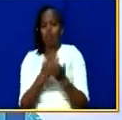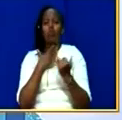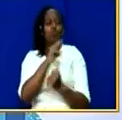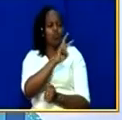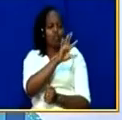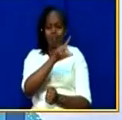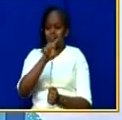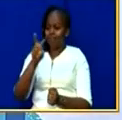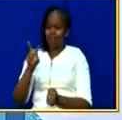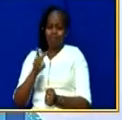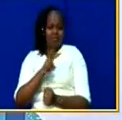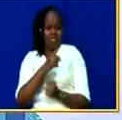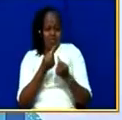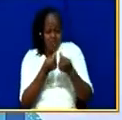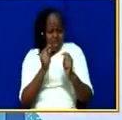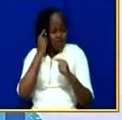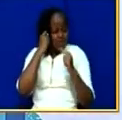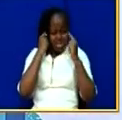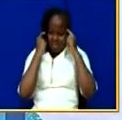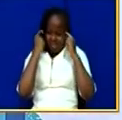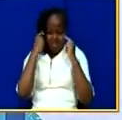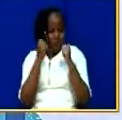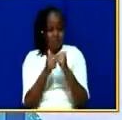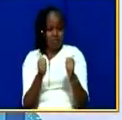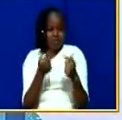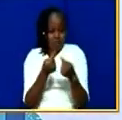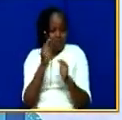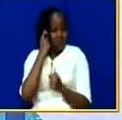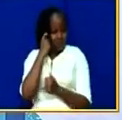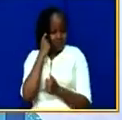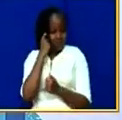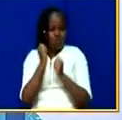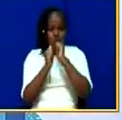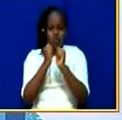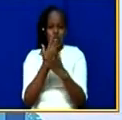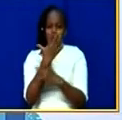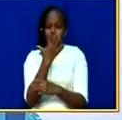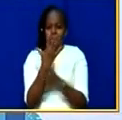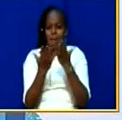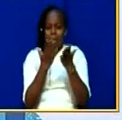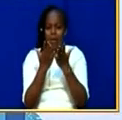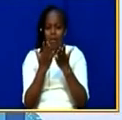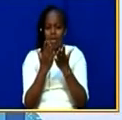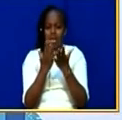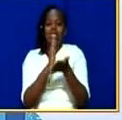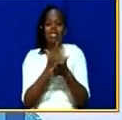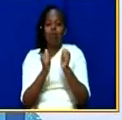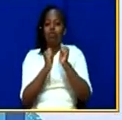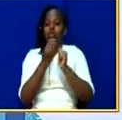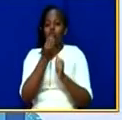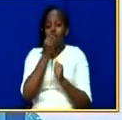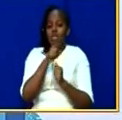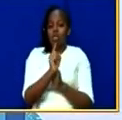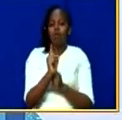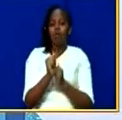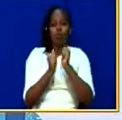around, juggle your mind, just think, which crops, maybe the ones that you eat, which